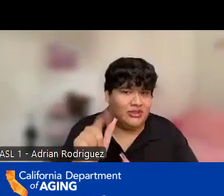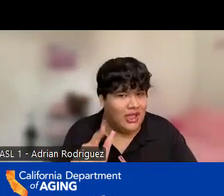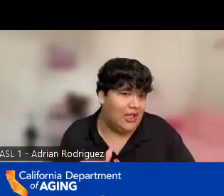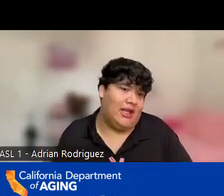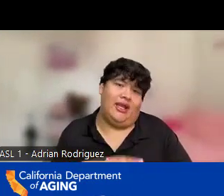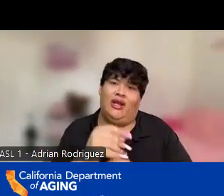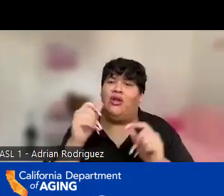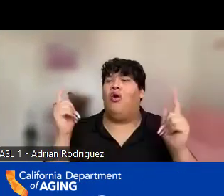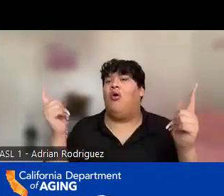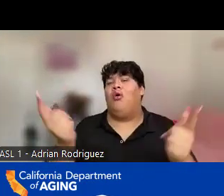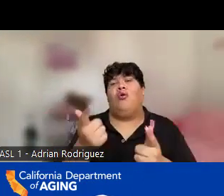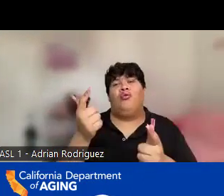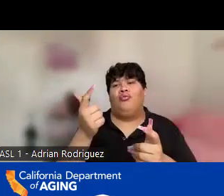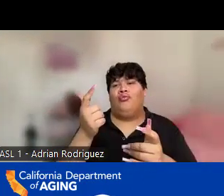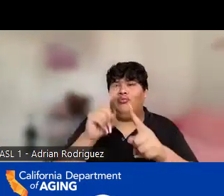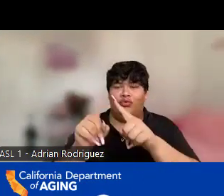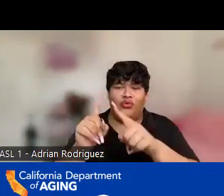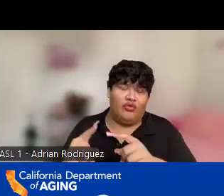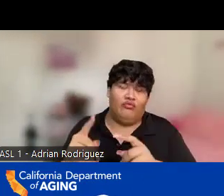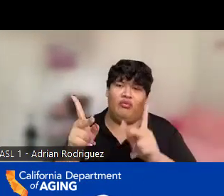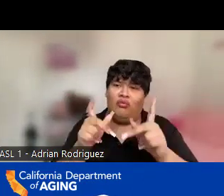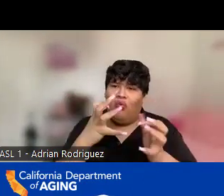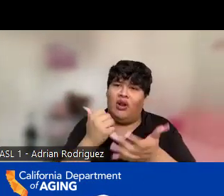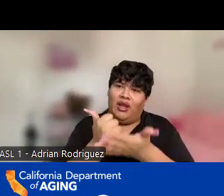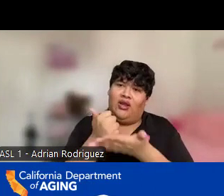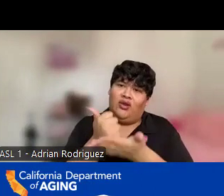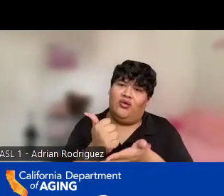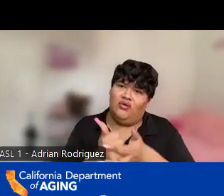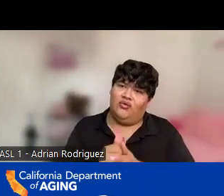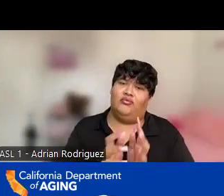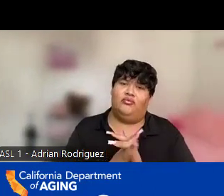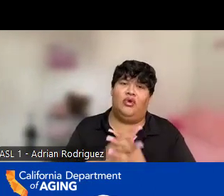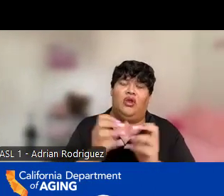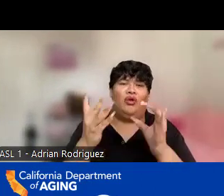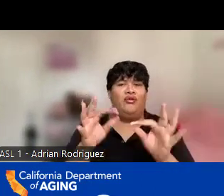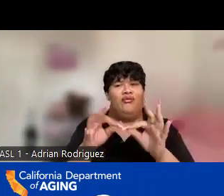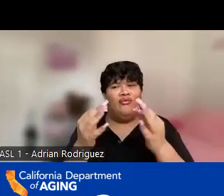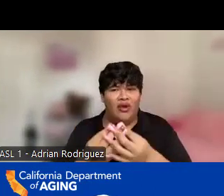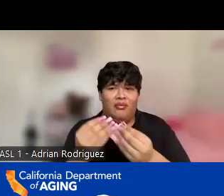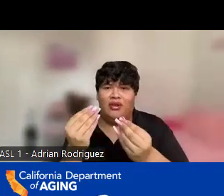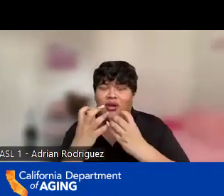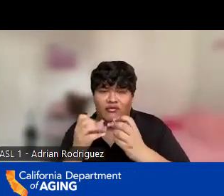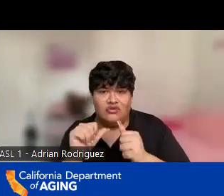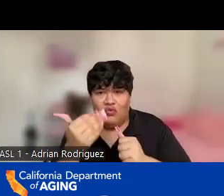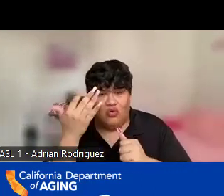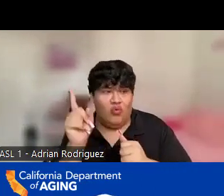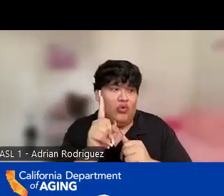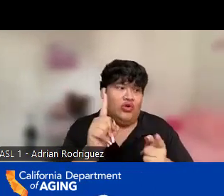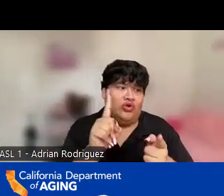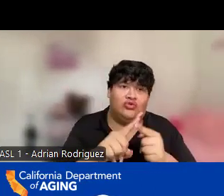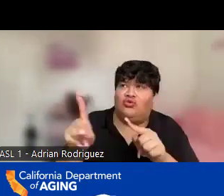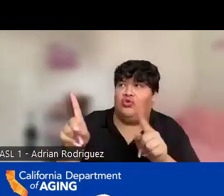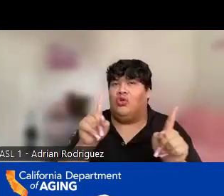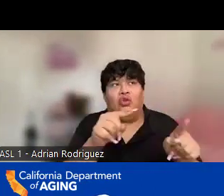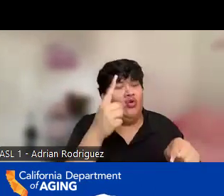the other organizations that are trying to help. A lot of family caregivers don't know where to turn for